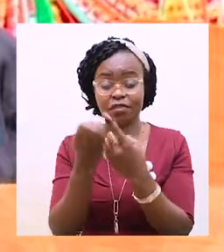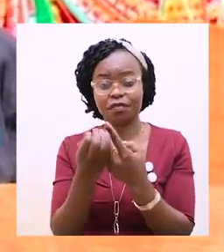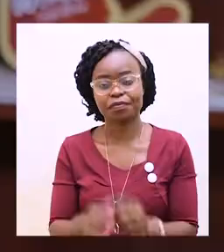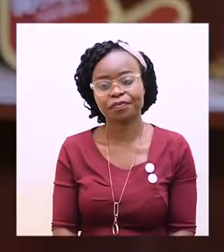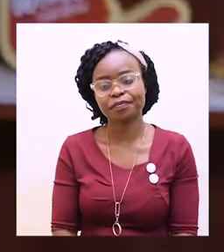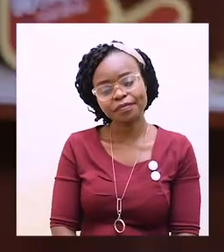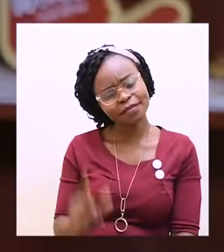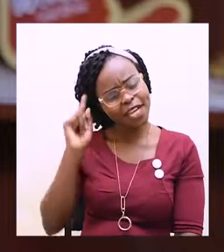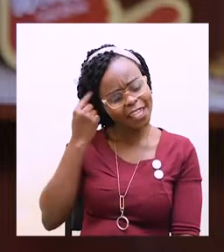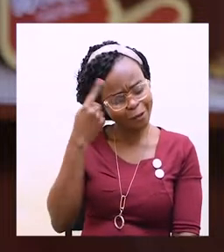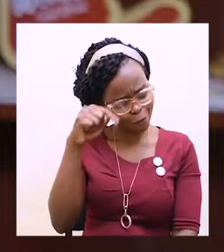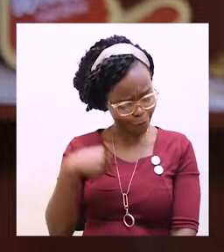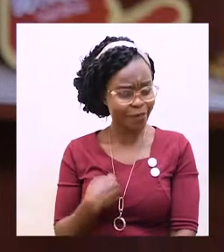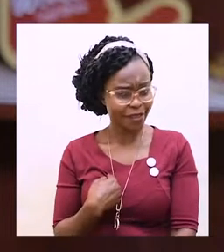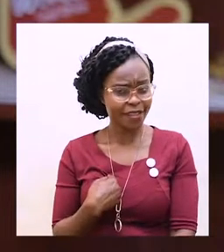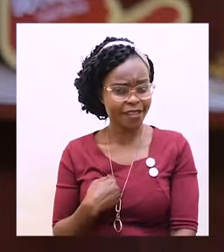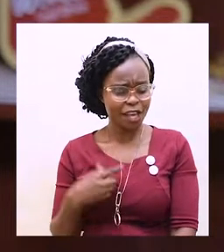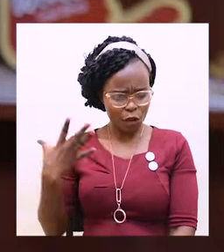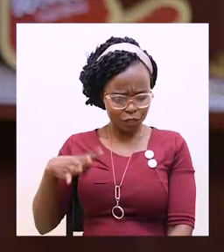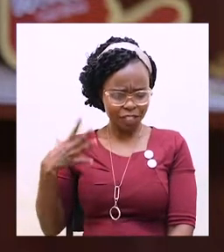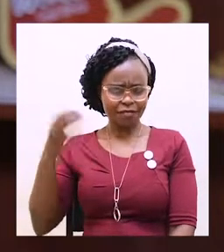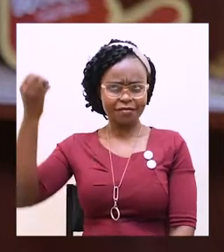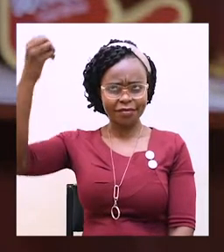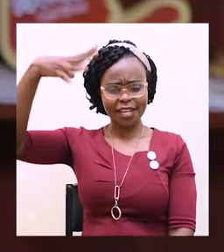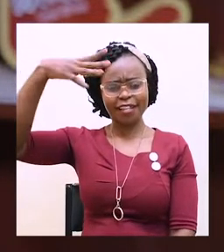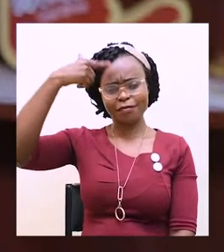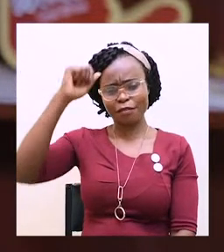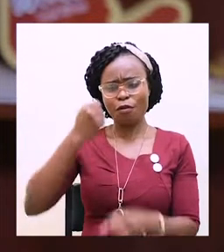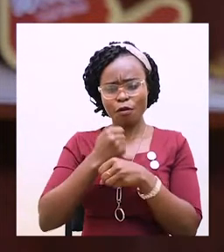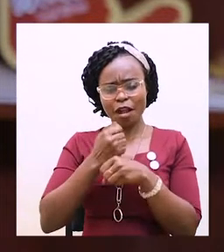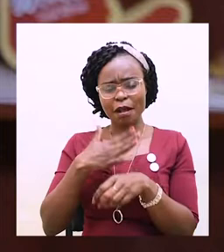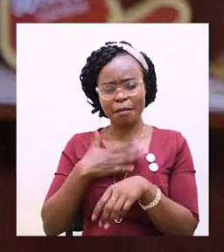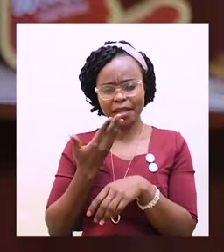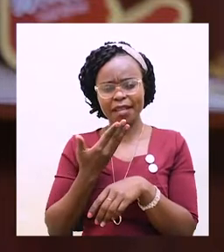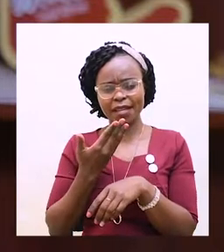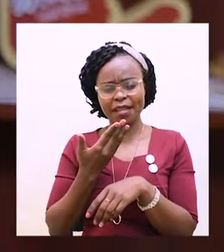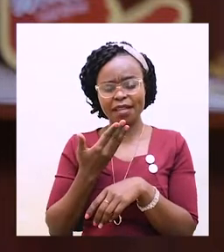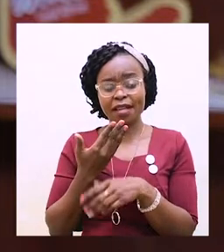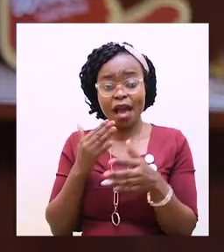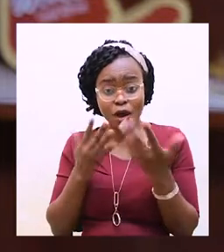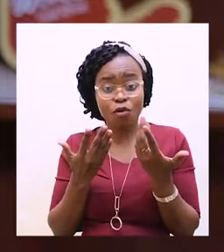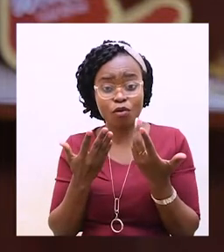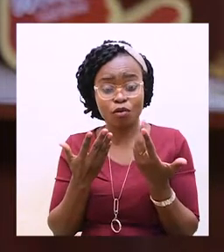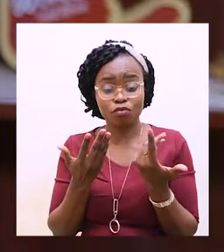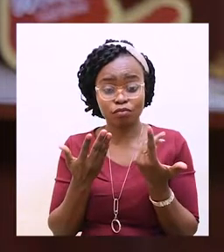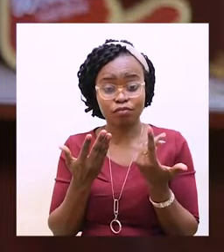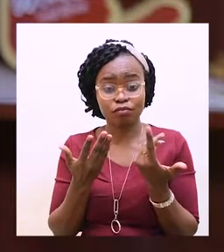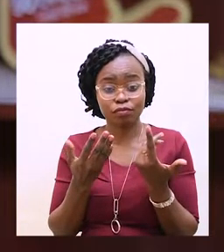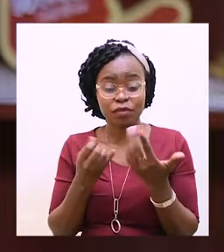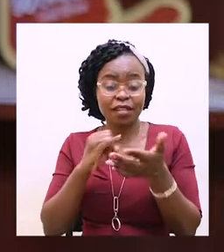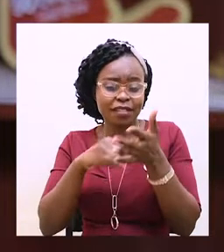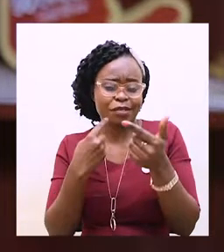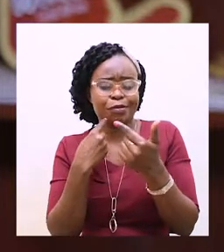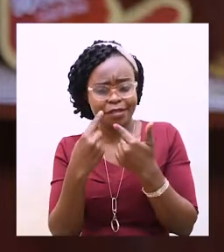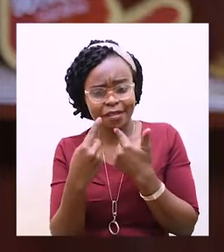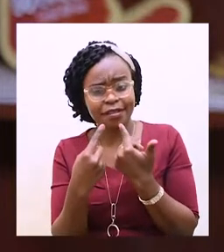I think for me, what really lights up my work, our M&E approaches are feminist. Just to say